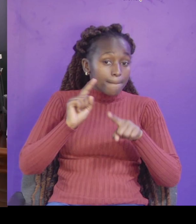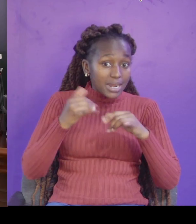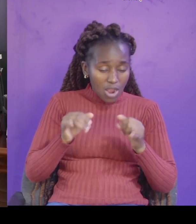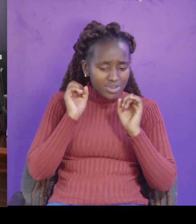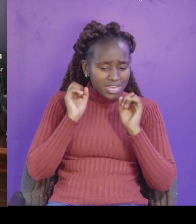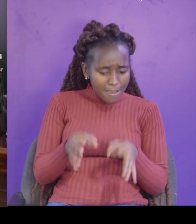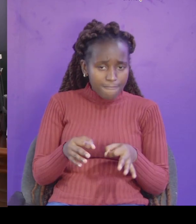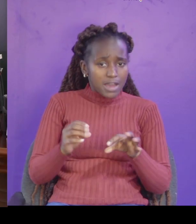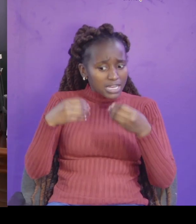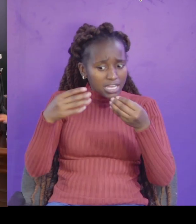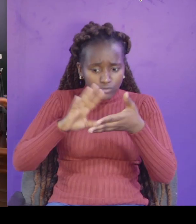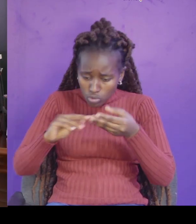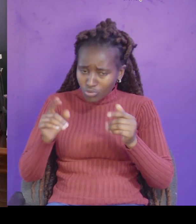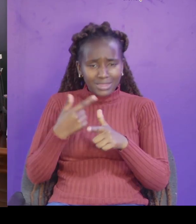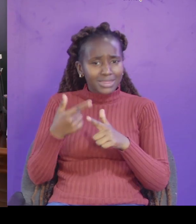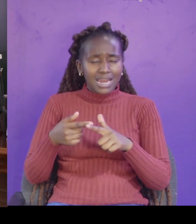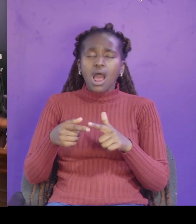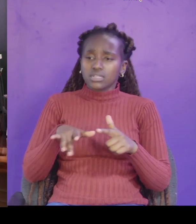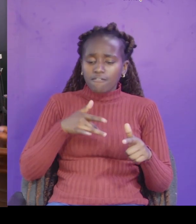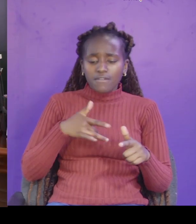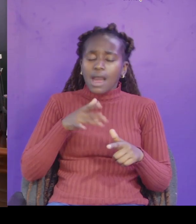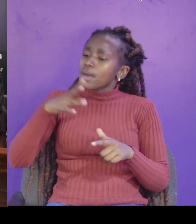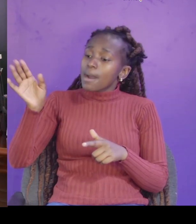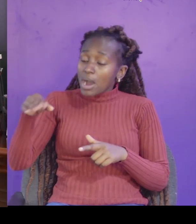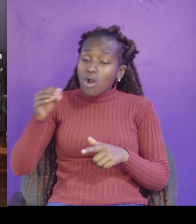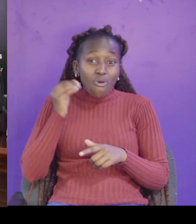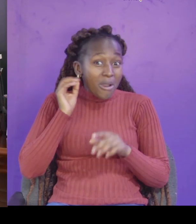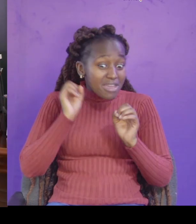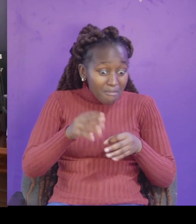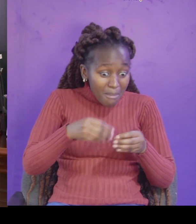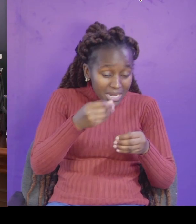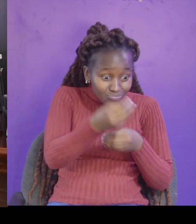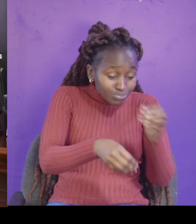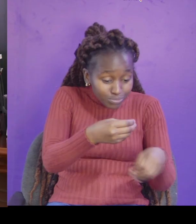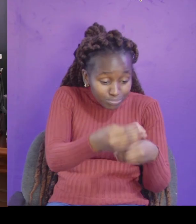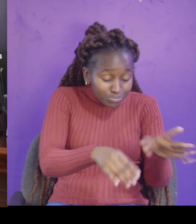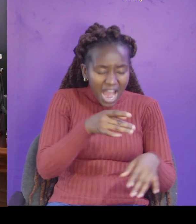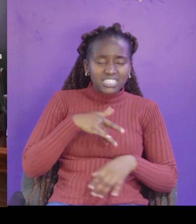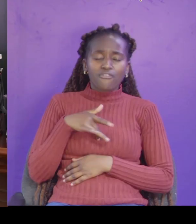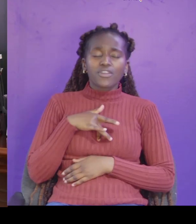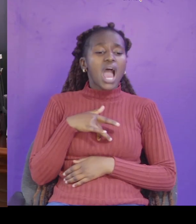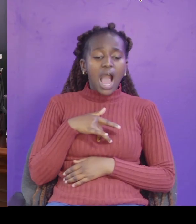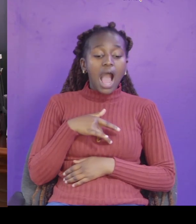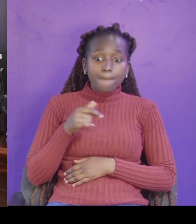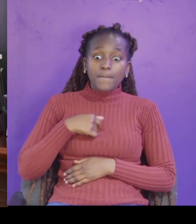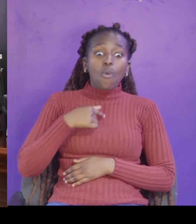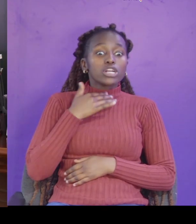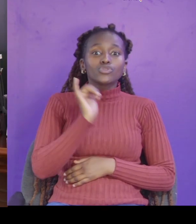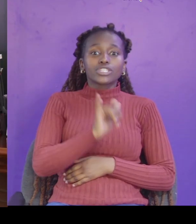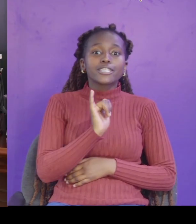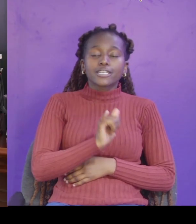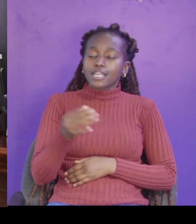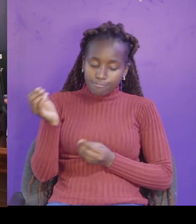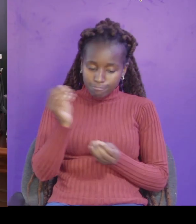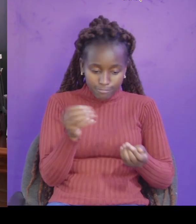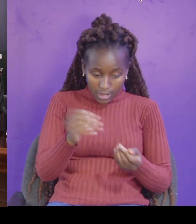to continue staying there, to continue borrowing free money. They need to know that this money, you work for it. The only thing that money can do is to solve